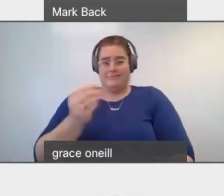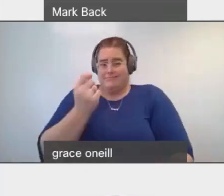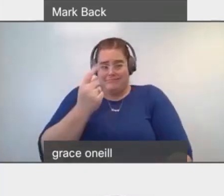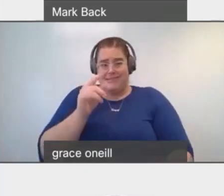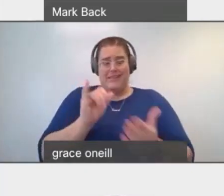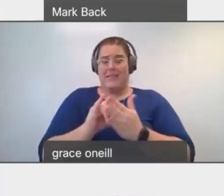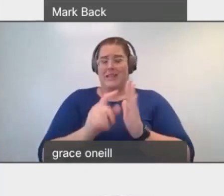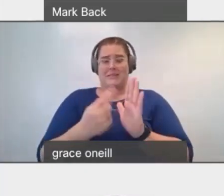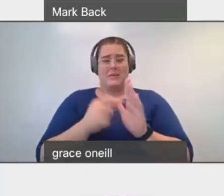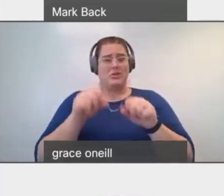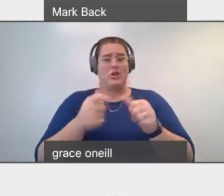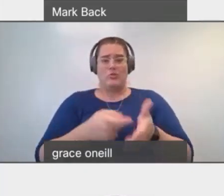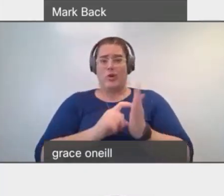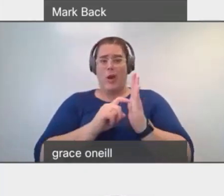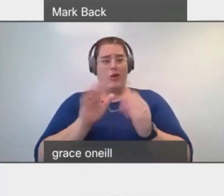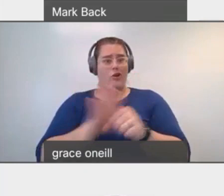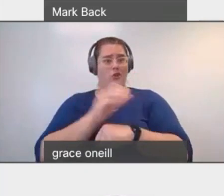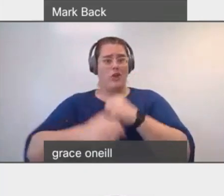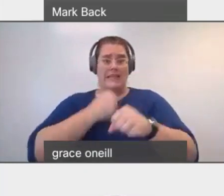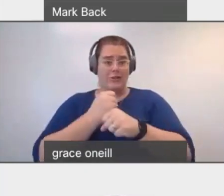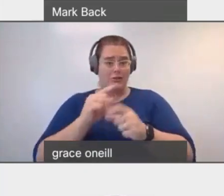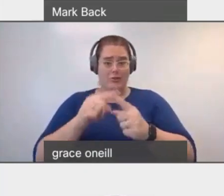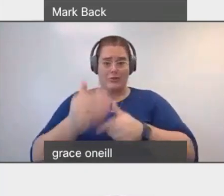on what the pre-authorization um,